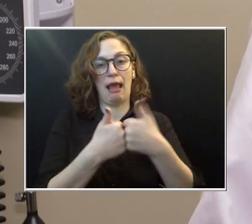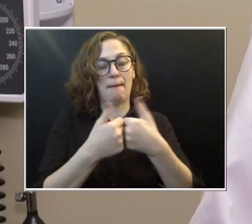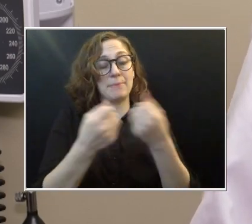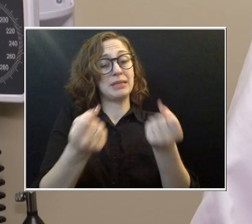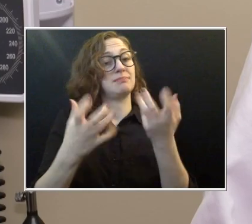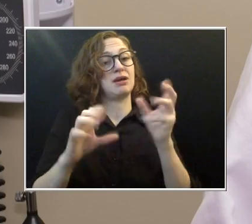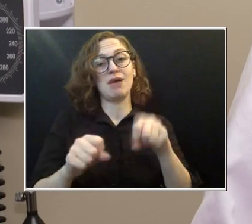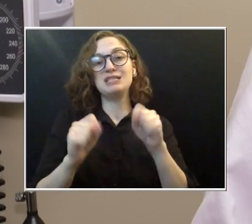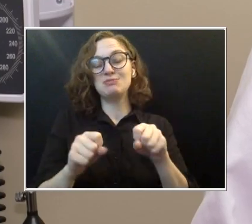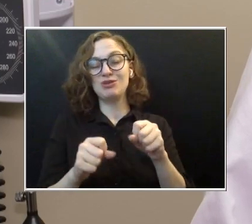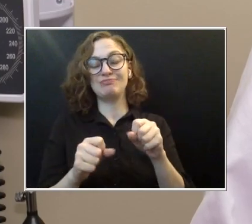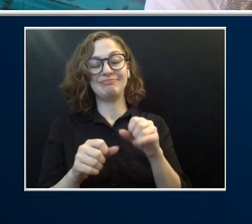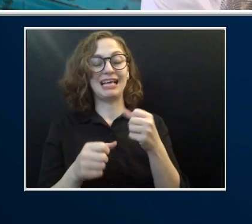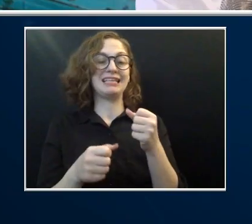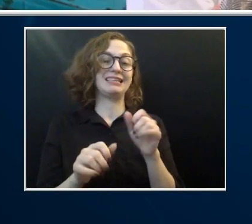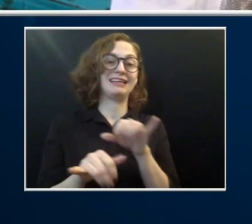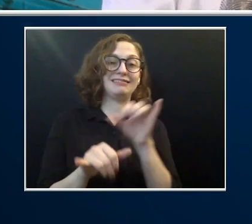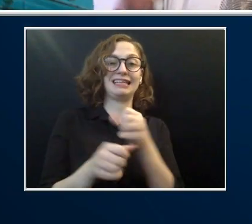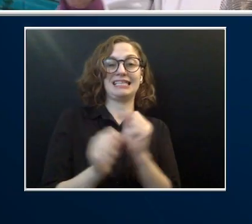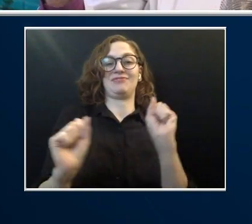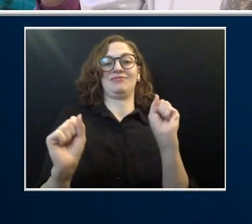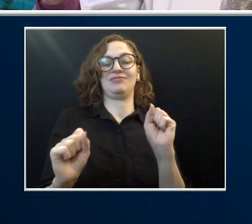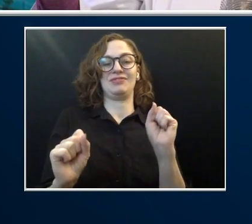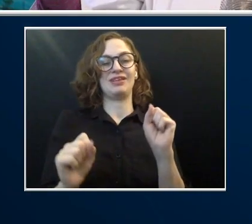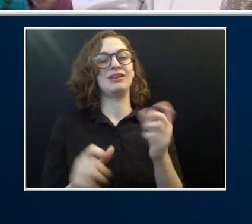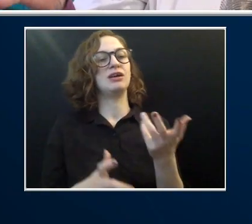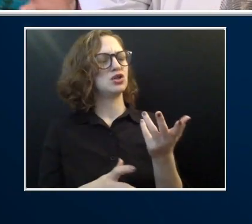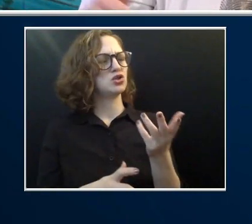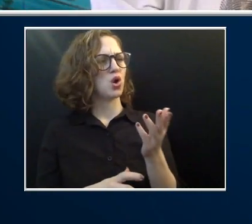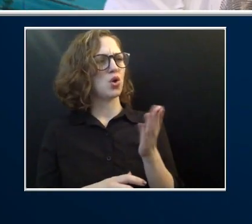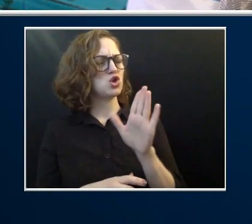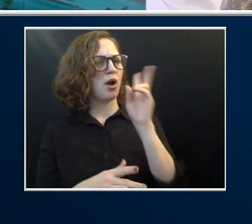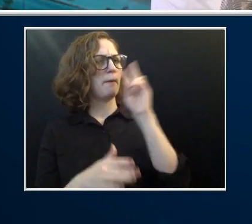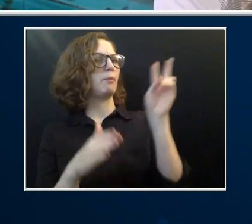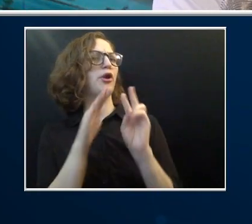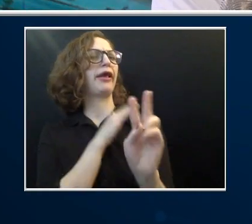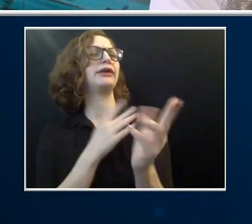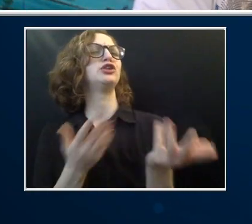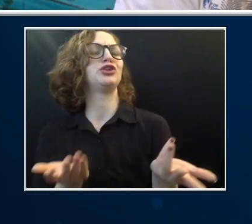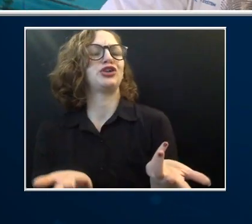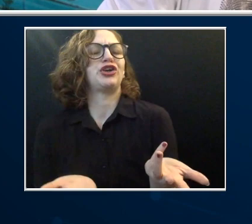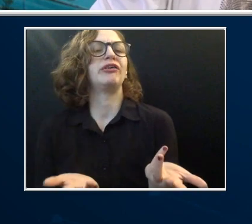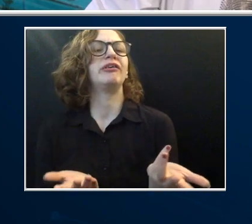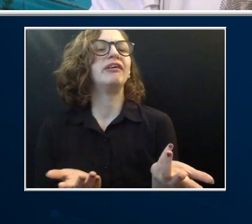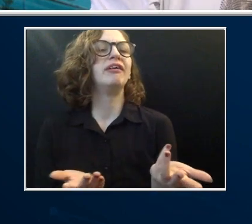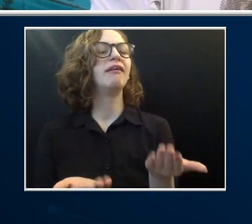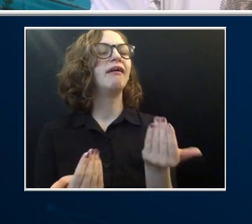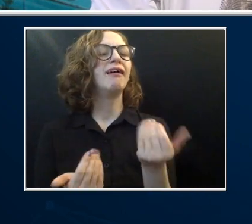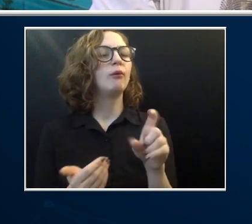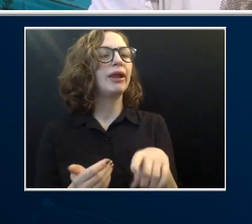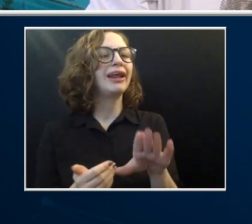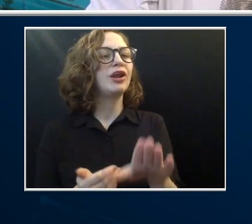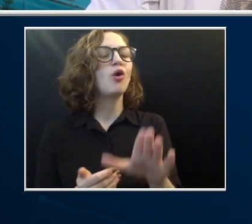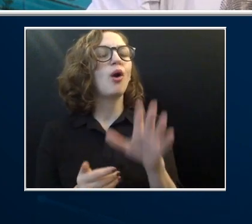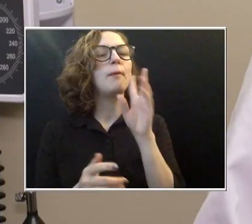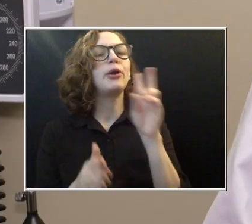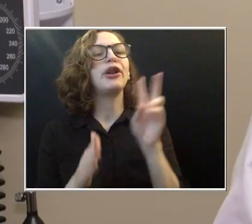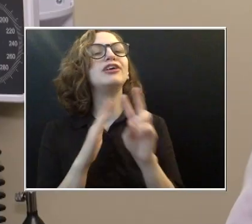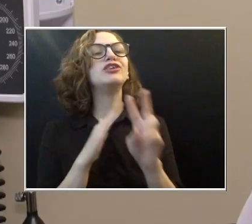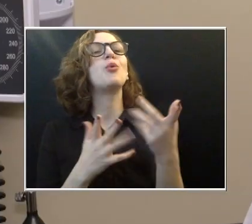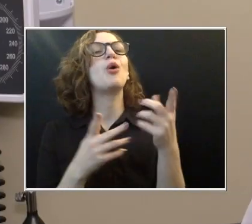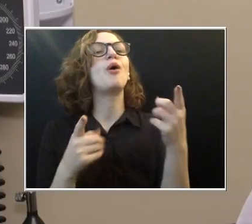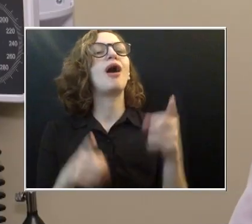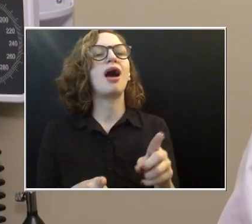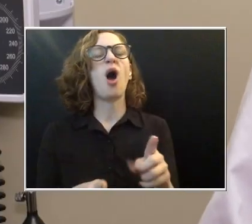one. Yeah, it's going to be a good one. So what's your prediction? Now, you got to have a prediction here. Oh, we're going to win.